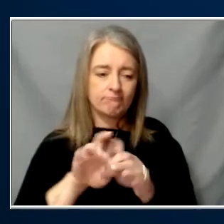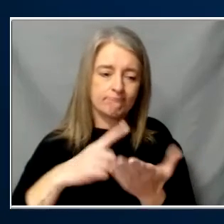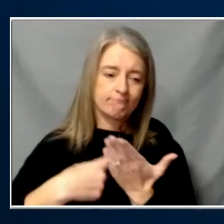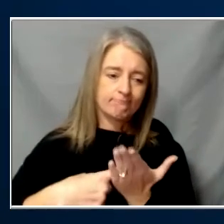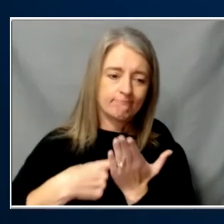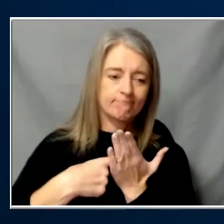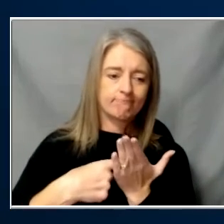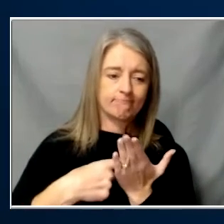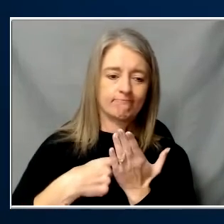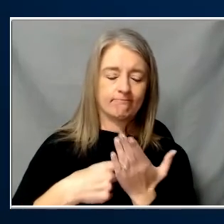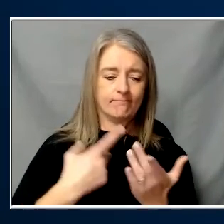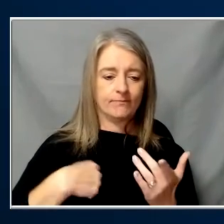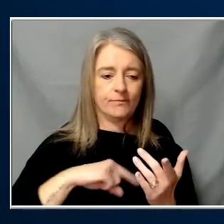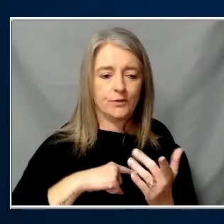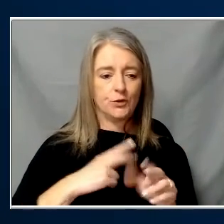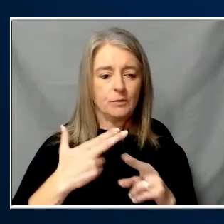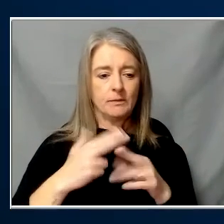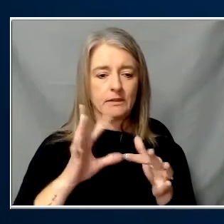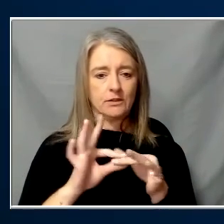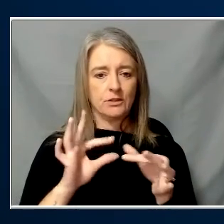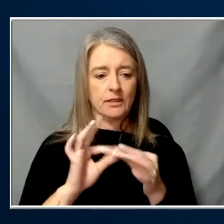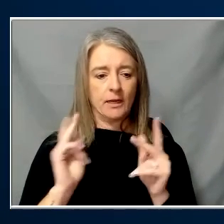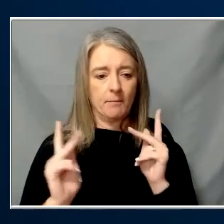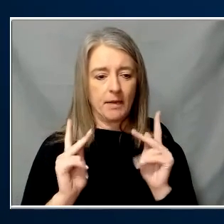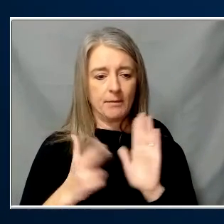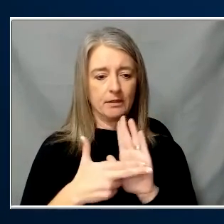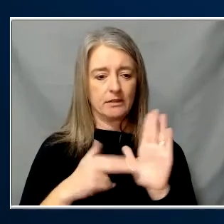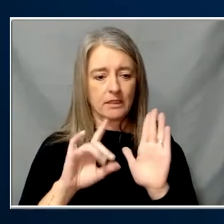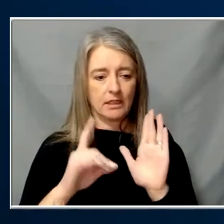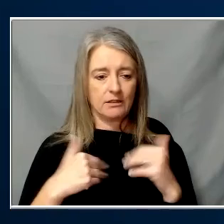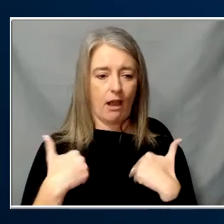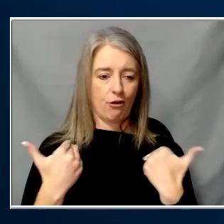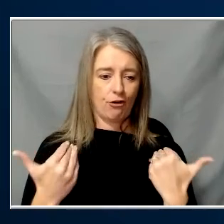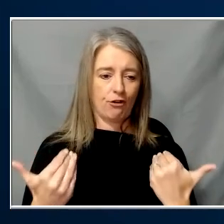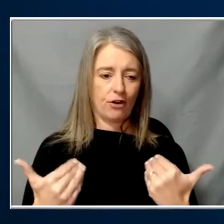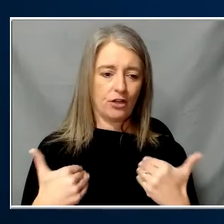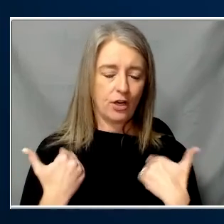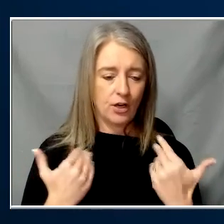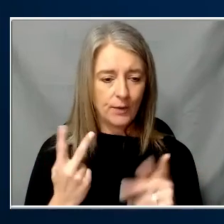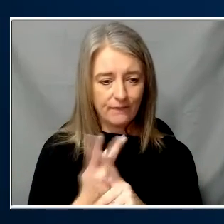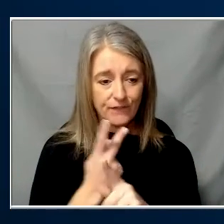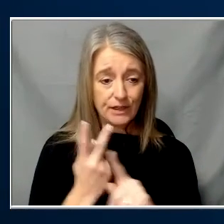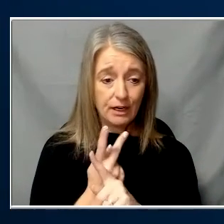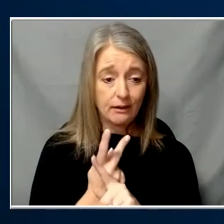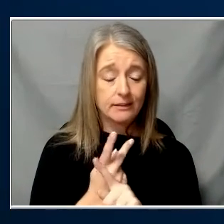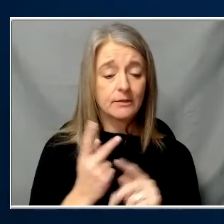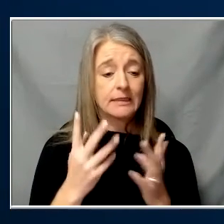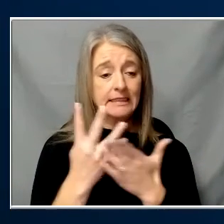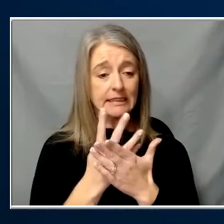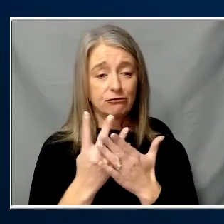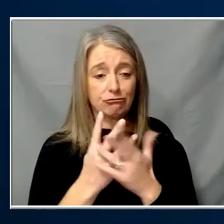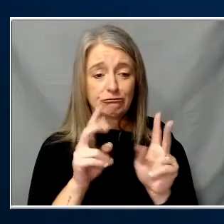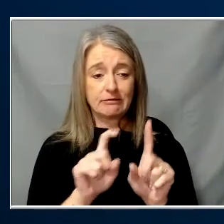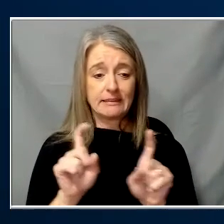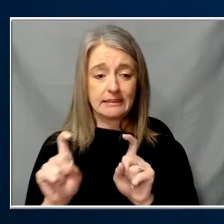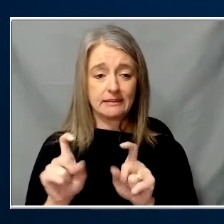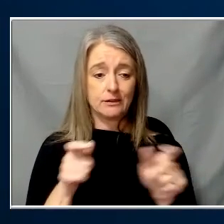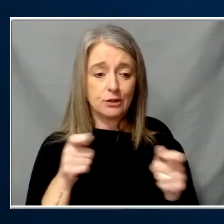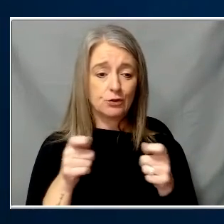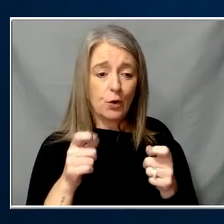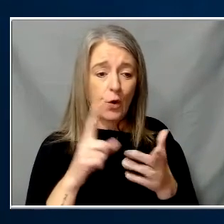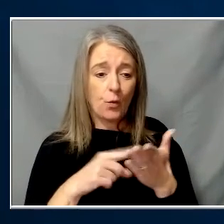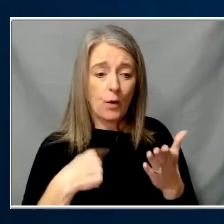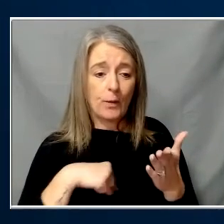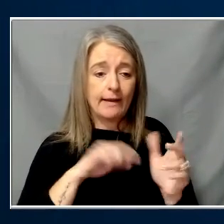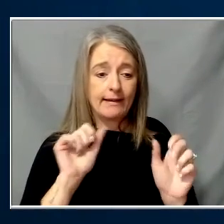especially as you had mentioned, people are being diagnosed younger and younger. Yes. And we got to figure it out and we got to get screened and control what we can control.